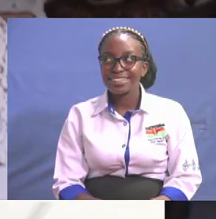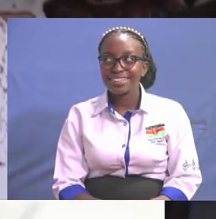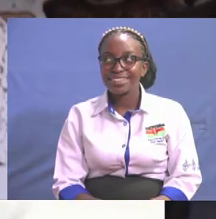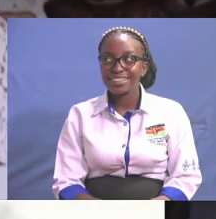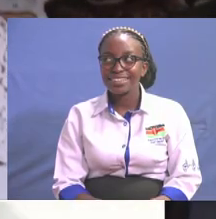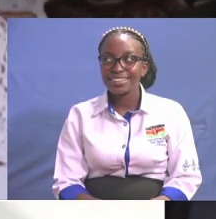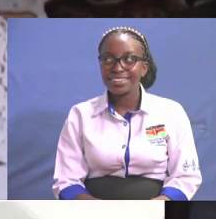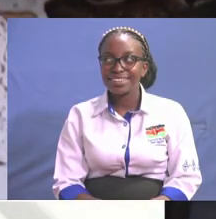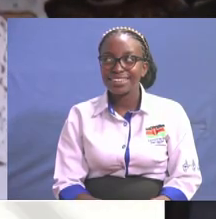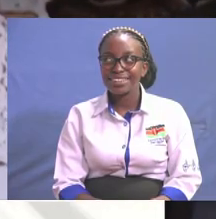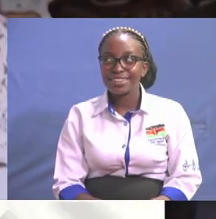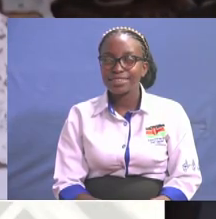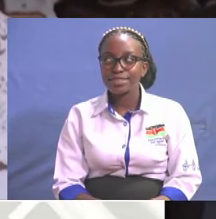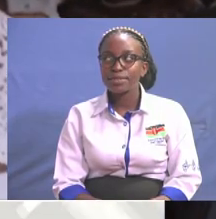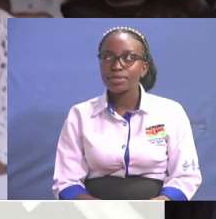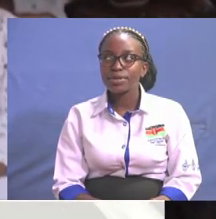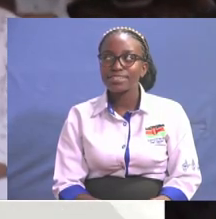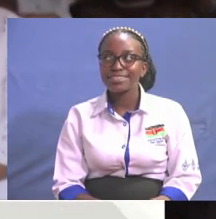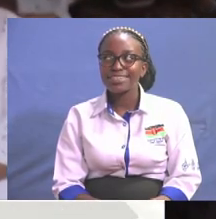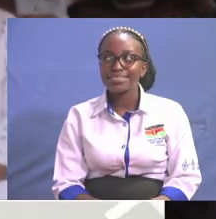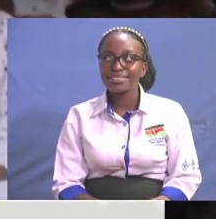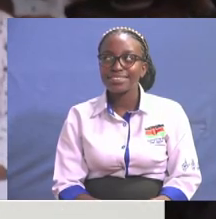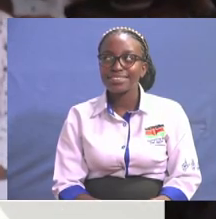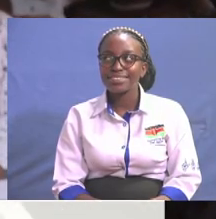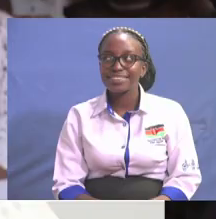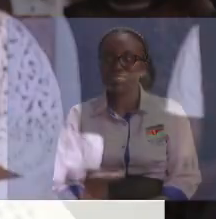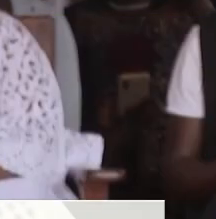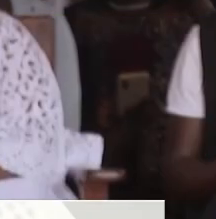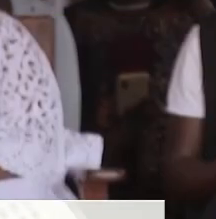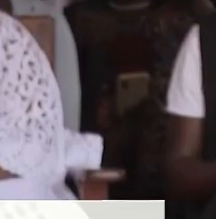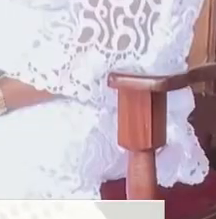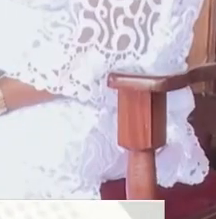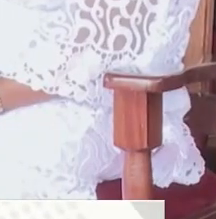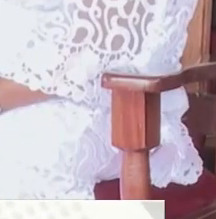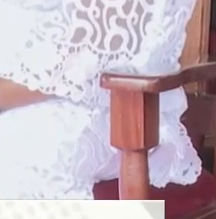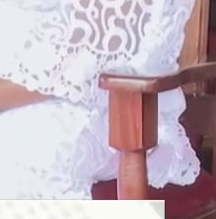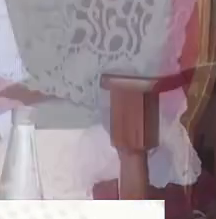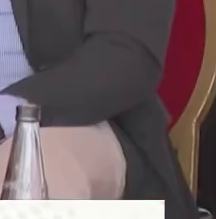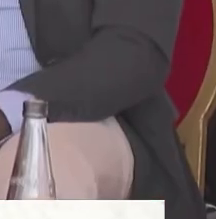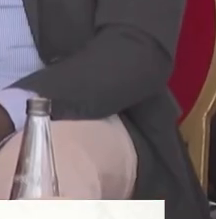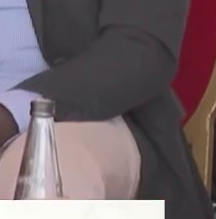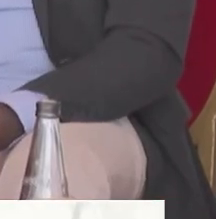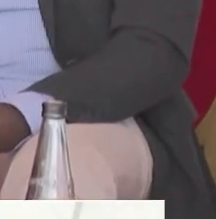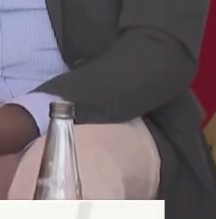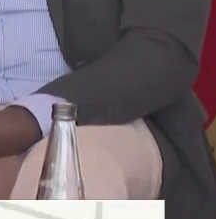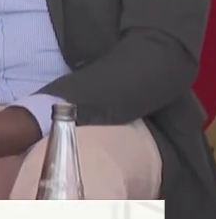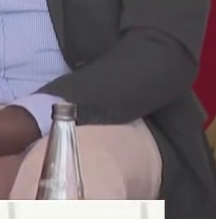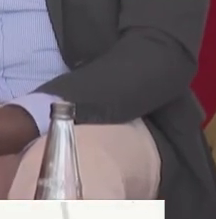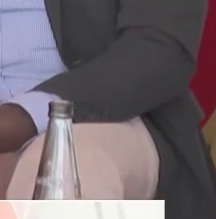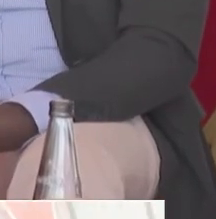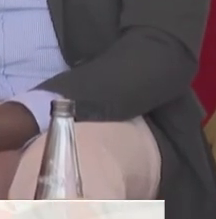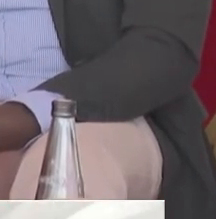always make sure that the will of the people is sovereign. He, however, urged Kenyans to maintain